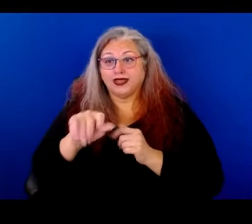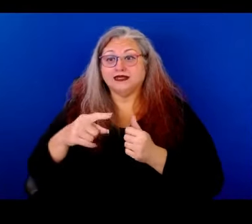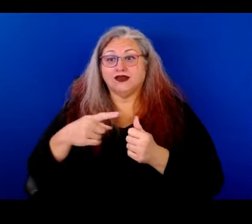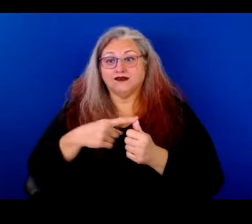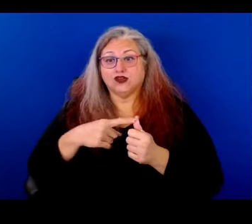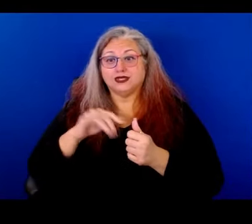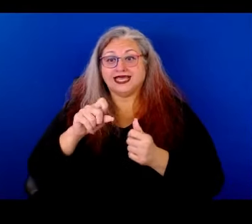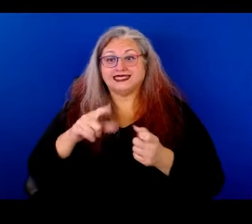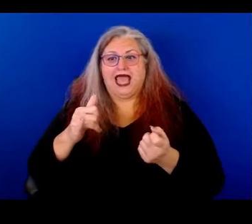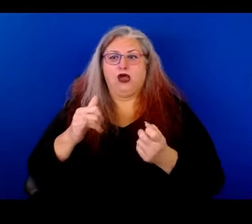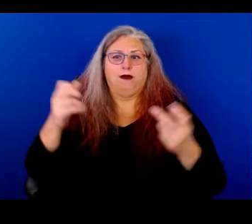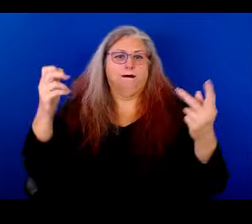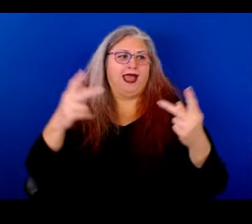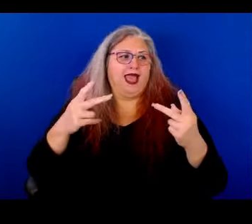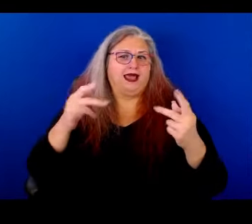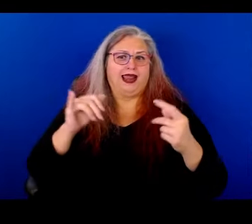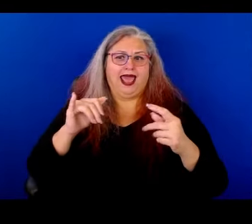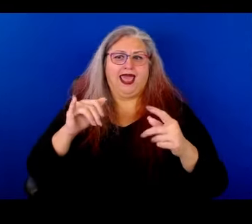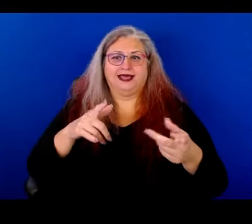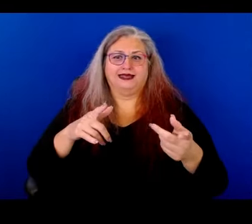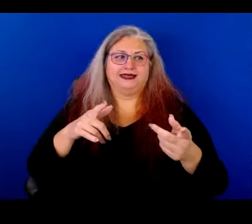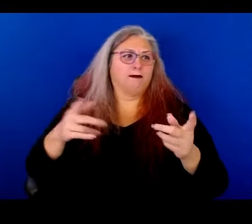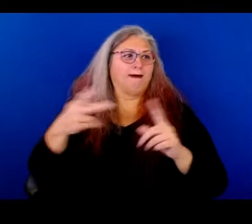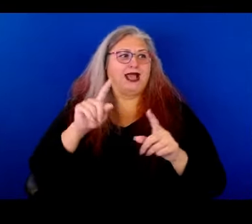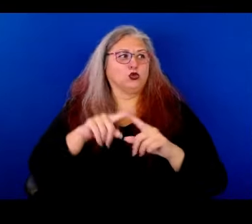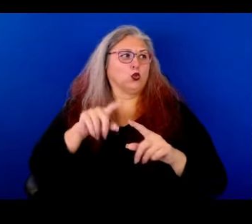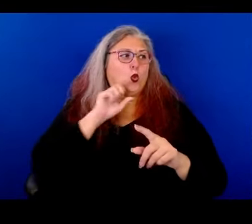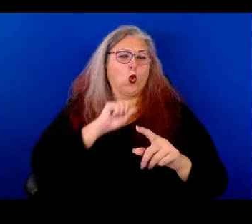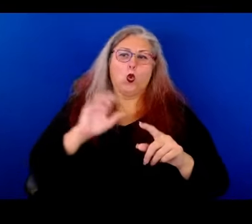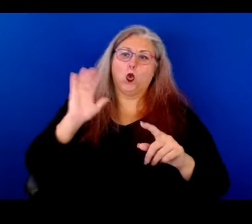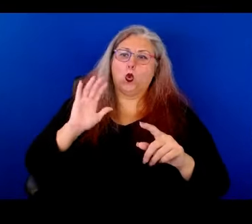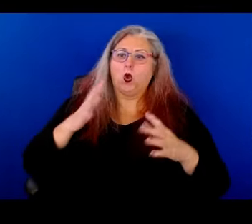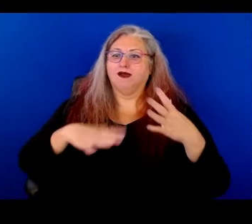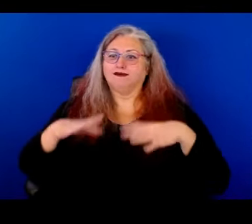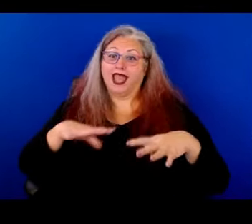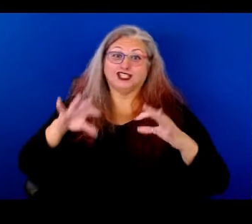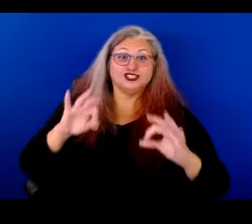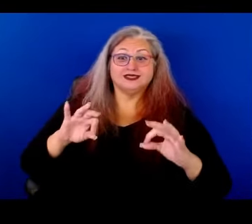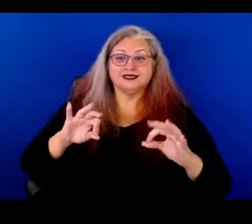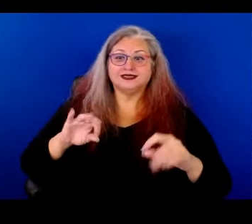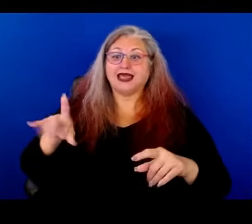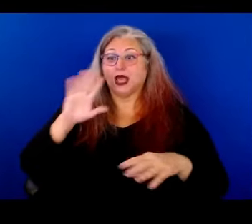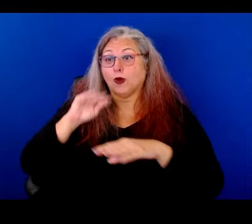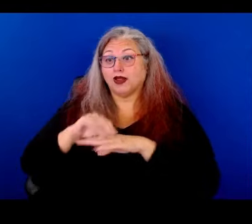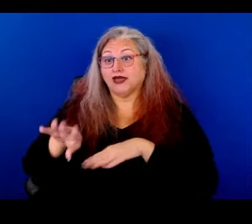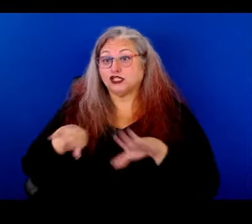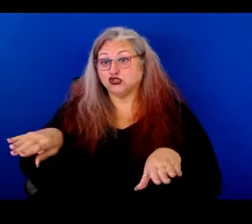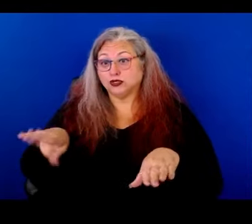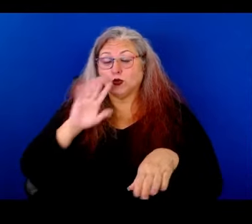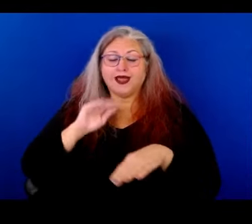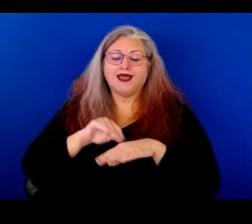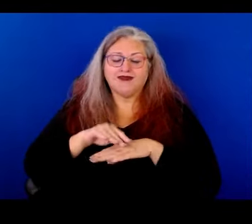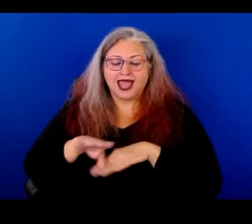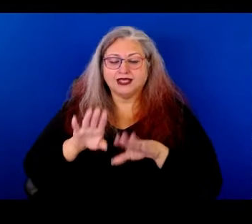first case, they pick them back like as if it's 90s fashion. Which and, I was great. And that will affect children. That will